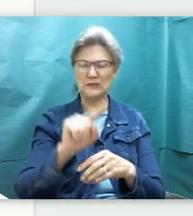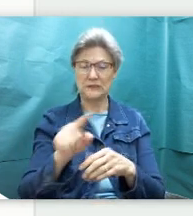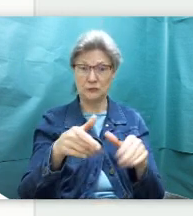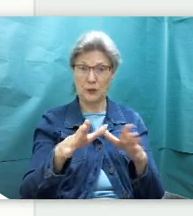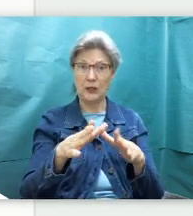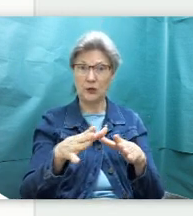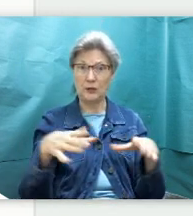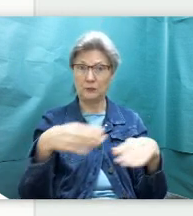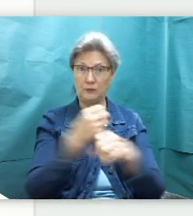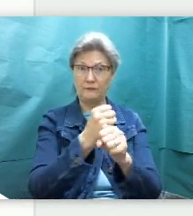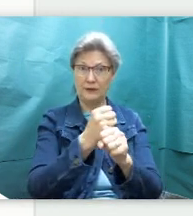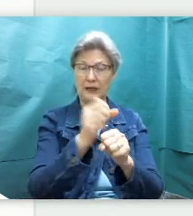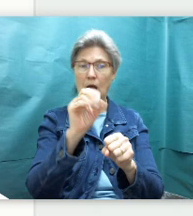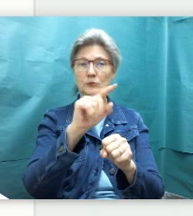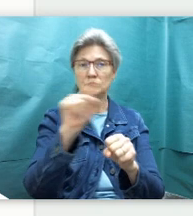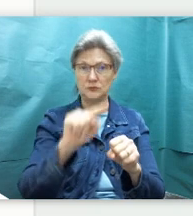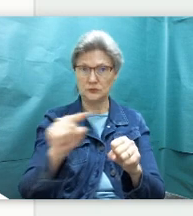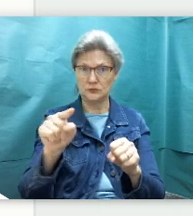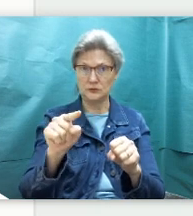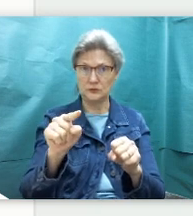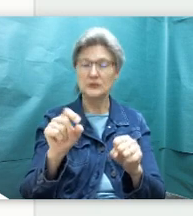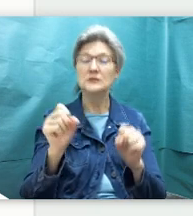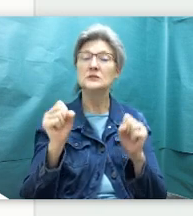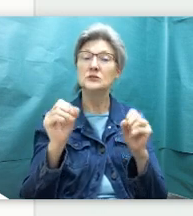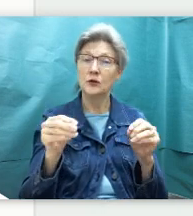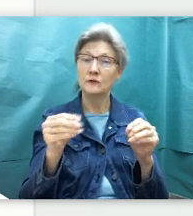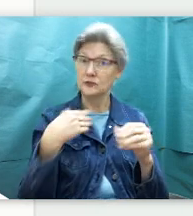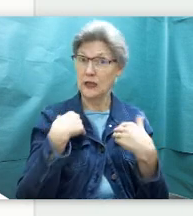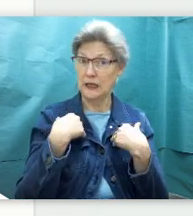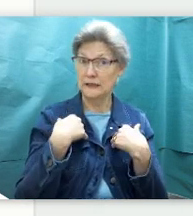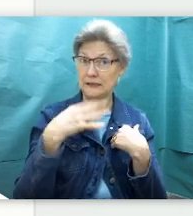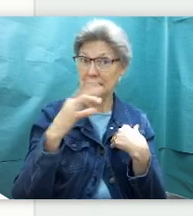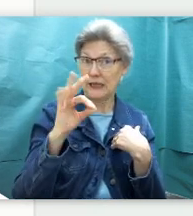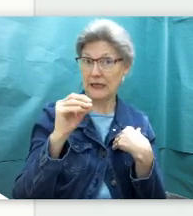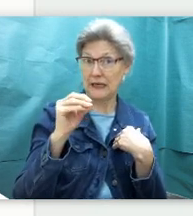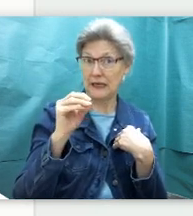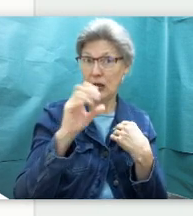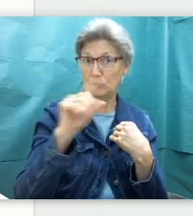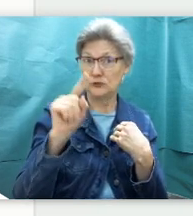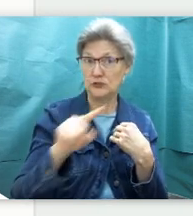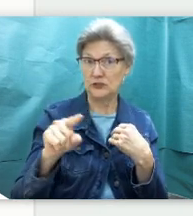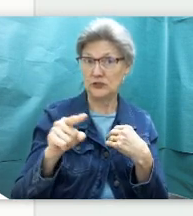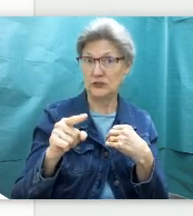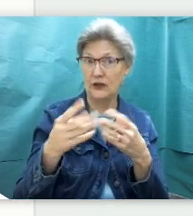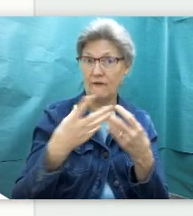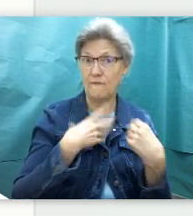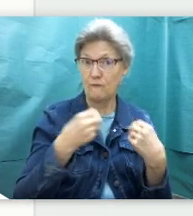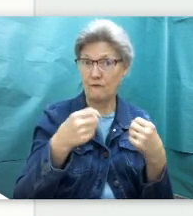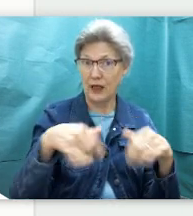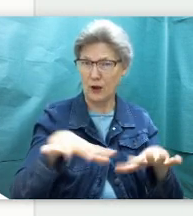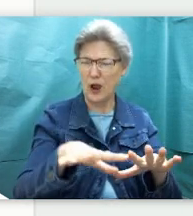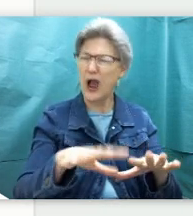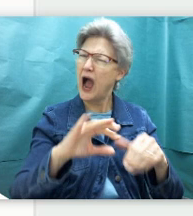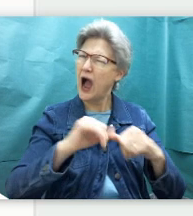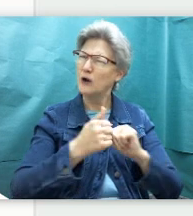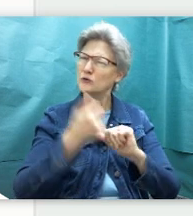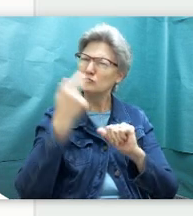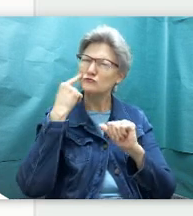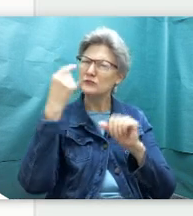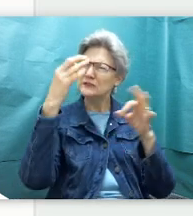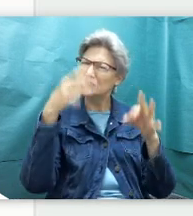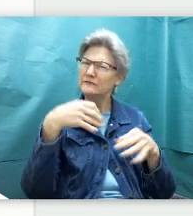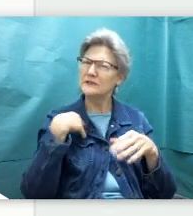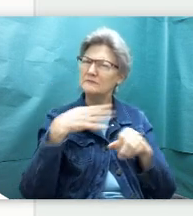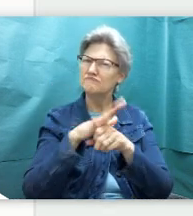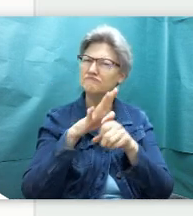can abbreviate ounces. So if she has 90 ounces of flour, how can she determine if she has enough to bake